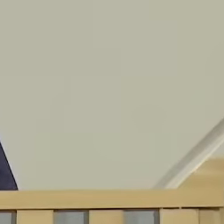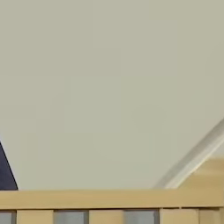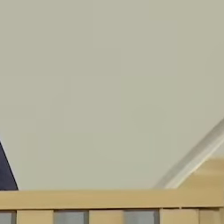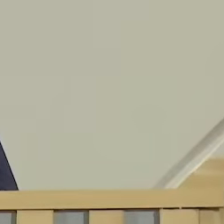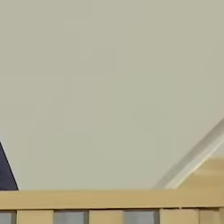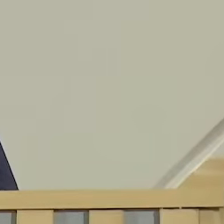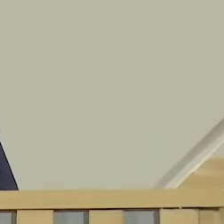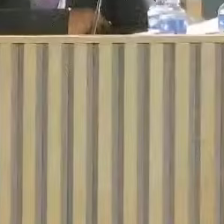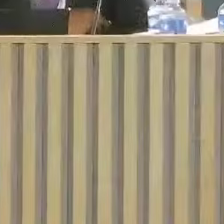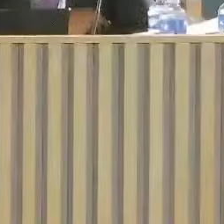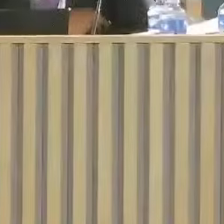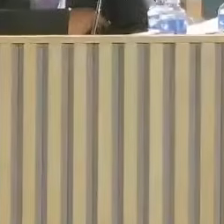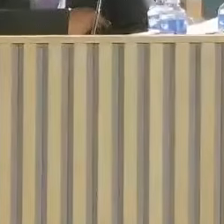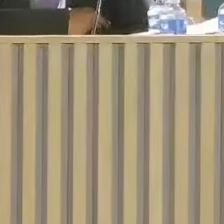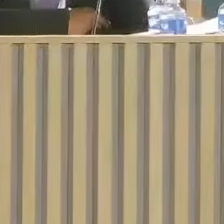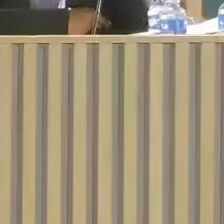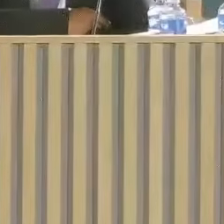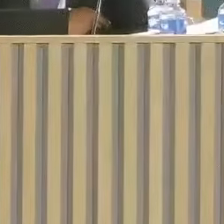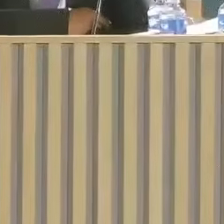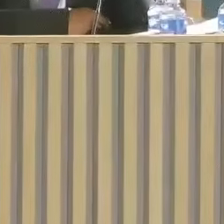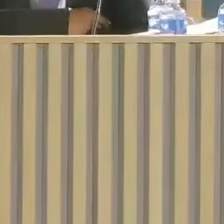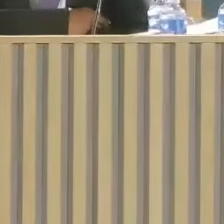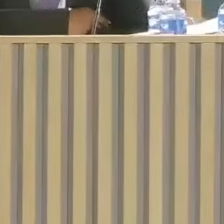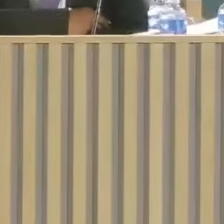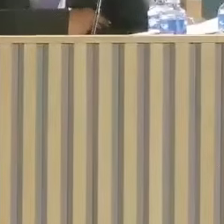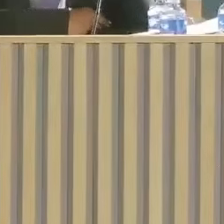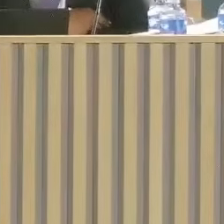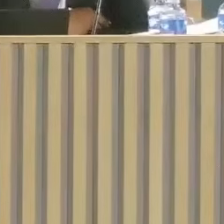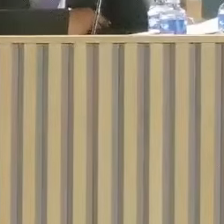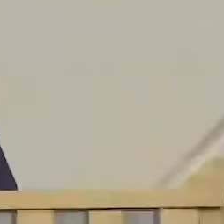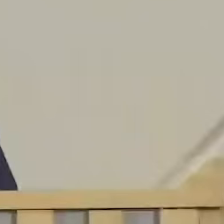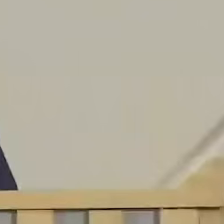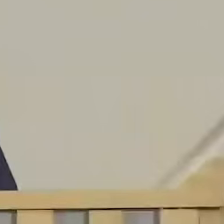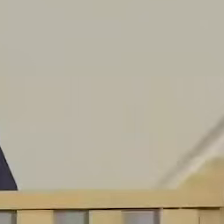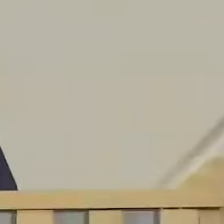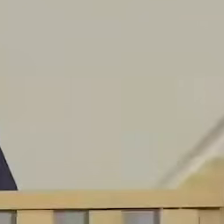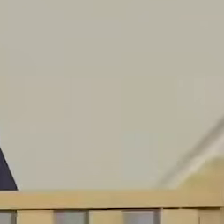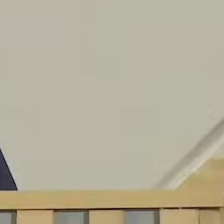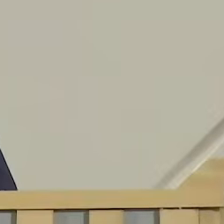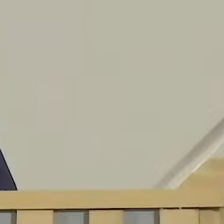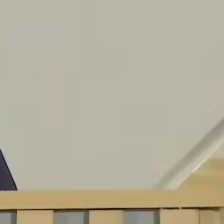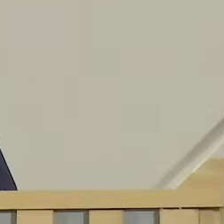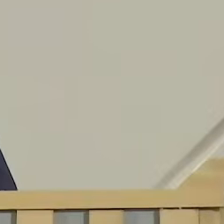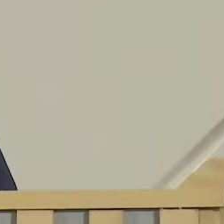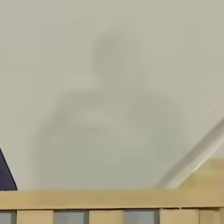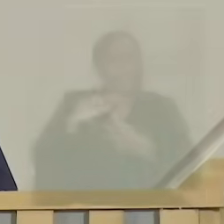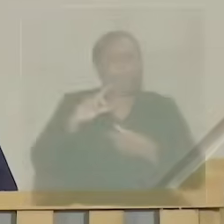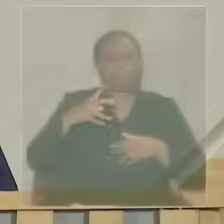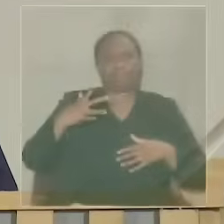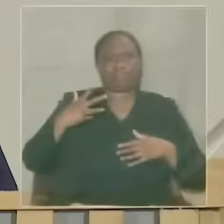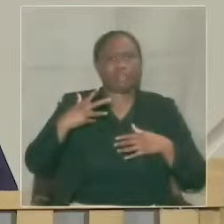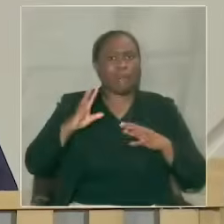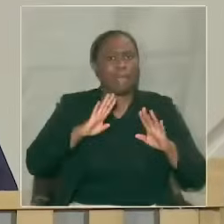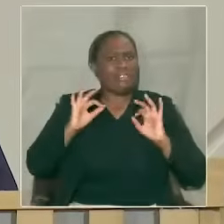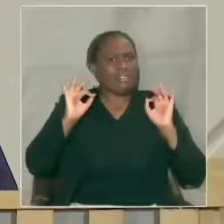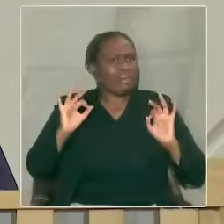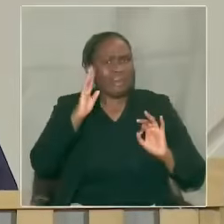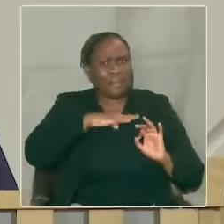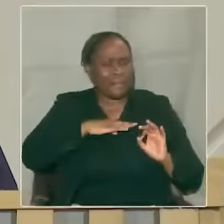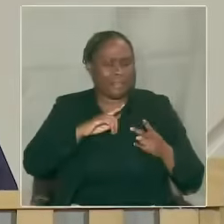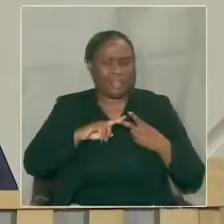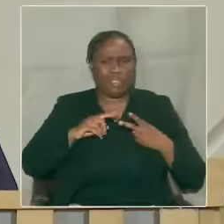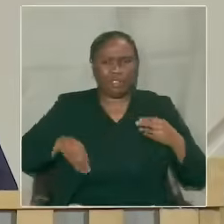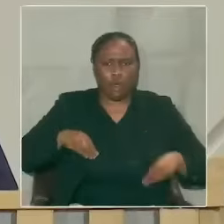to investigate matters of national importance, it involves allegations of misconduct, failures in the organizational oversight,